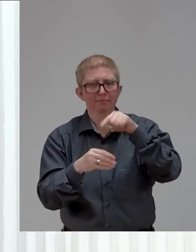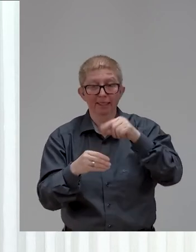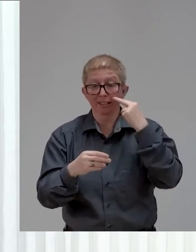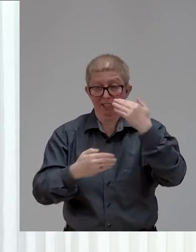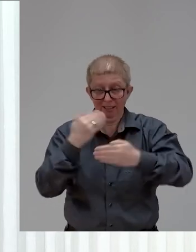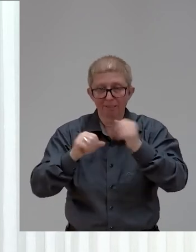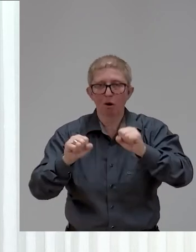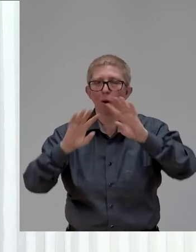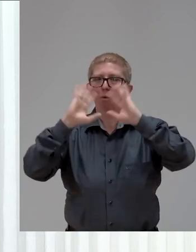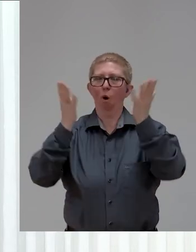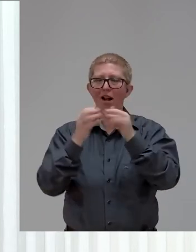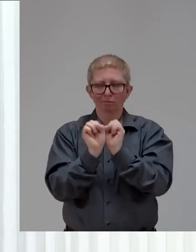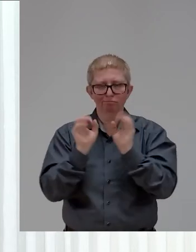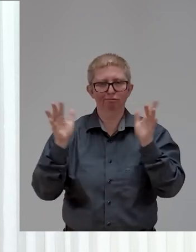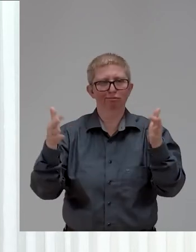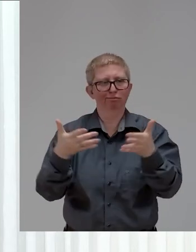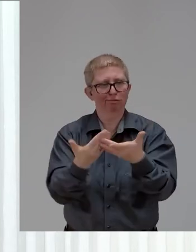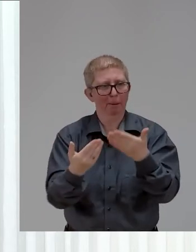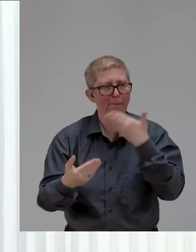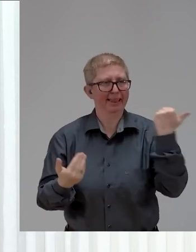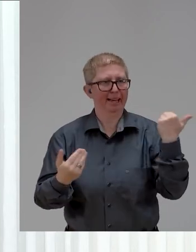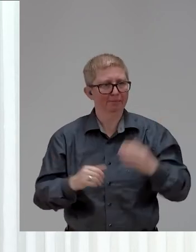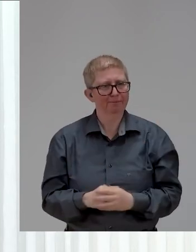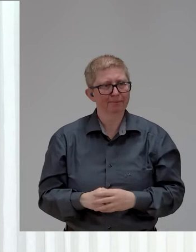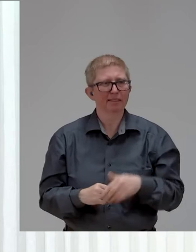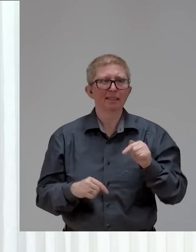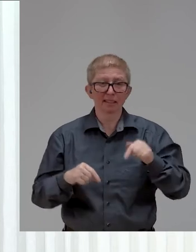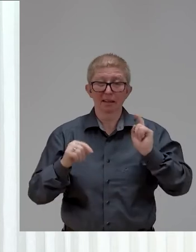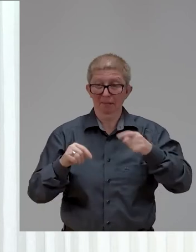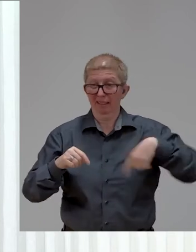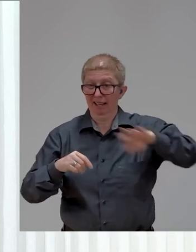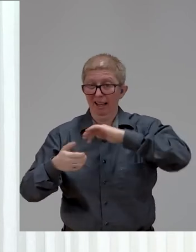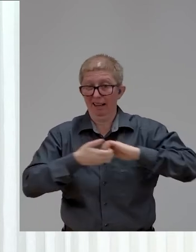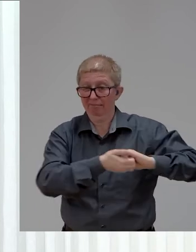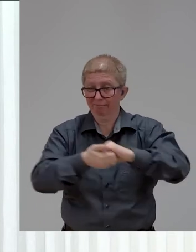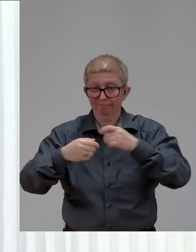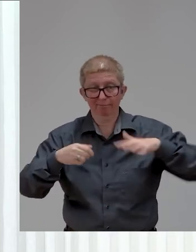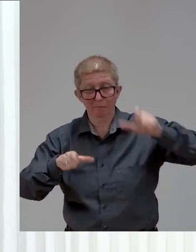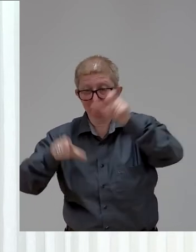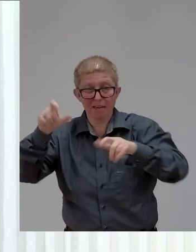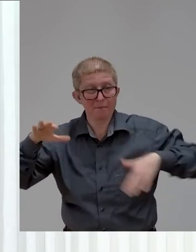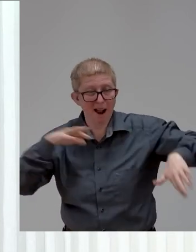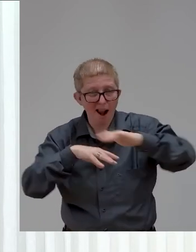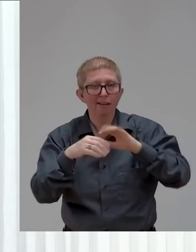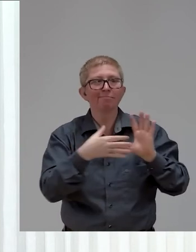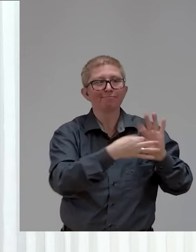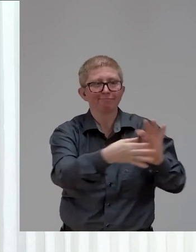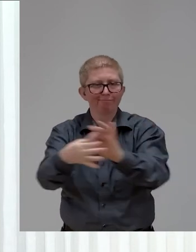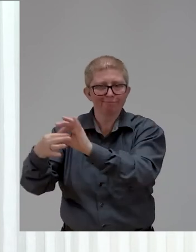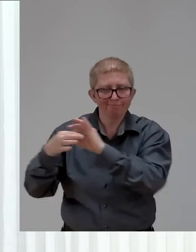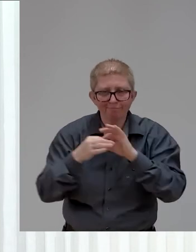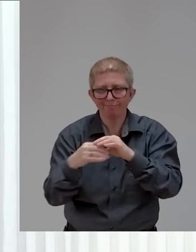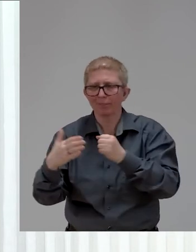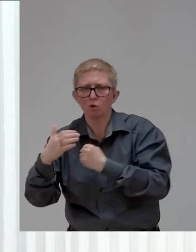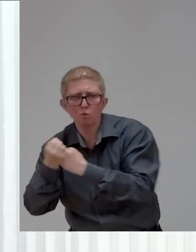civil society need to work together to support the innovators and leaders of today and tomorrow.